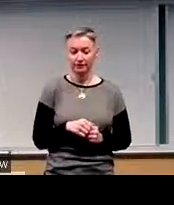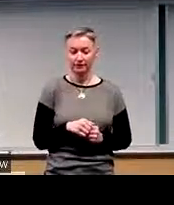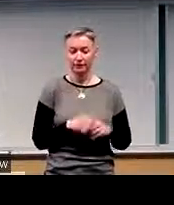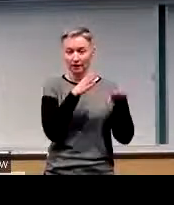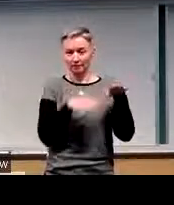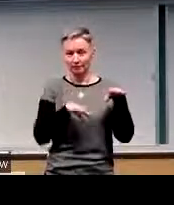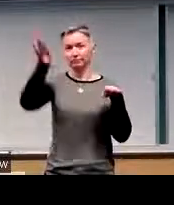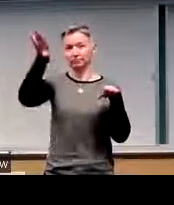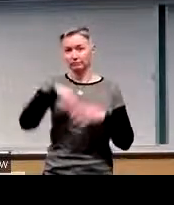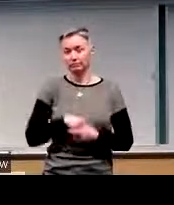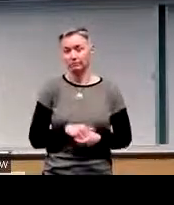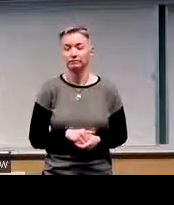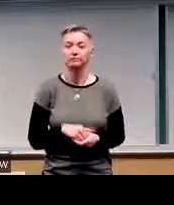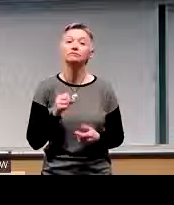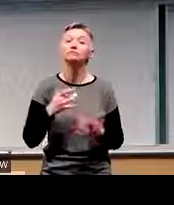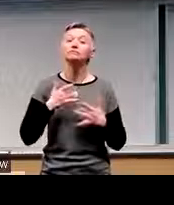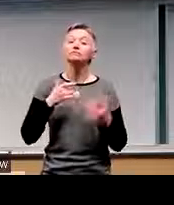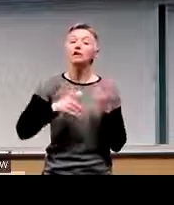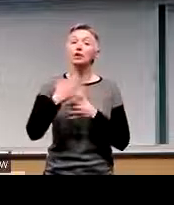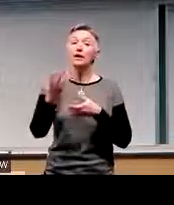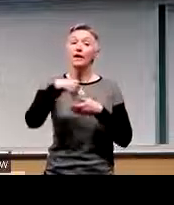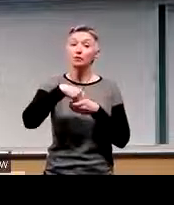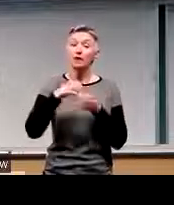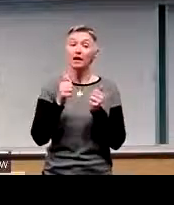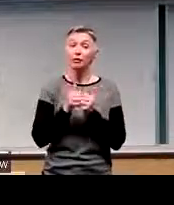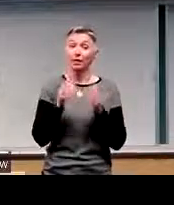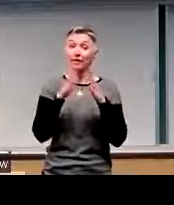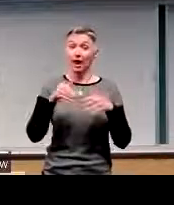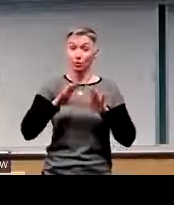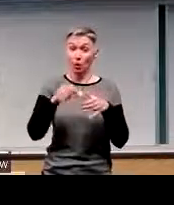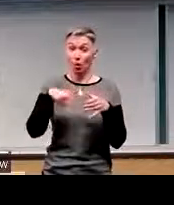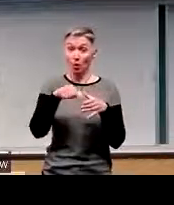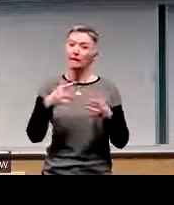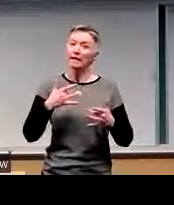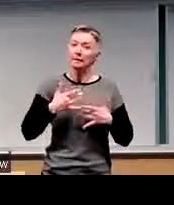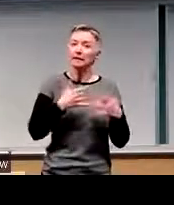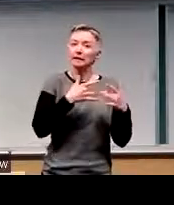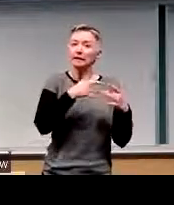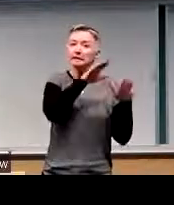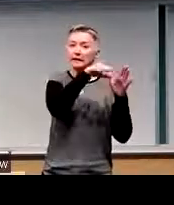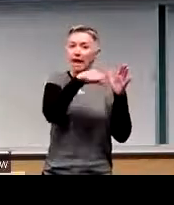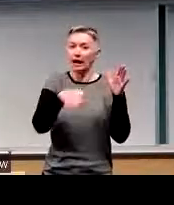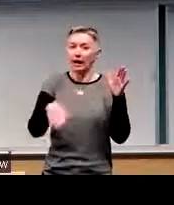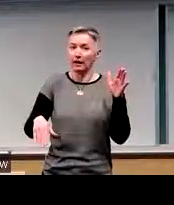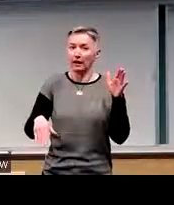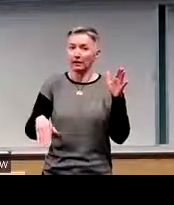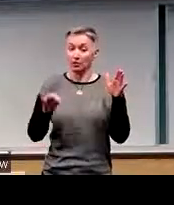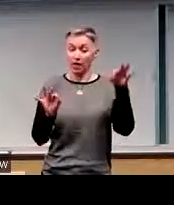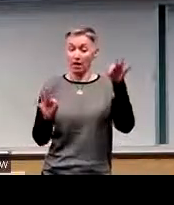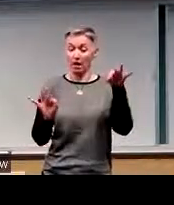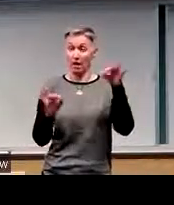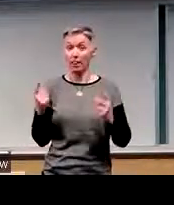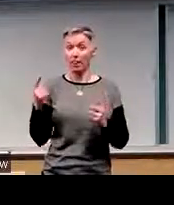Generally, social engagement with household family has been declining. This joint point analysis shows